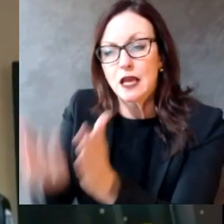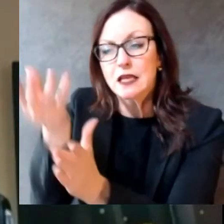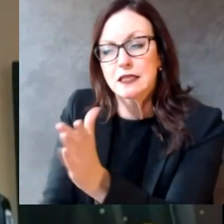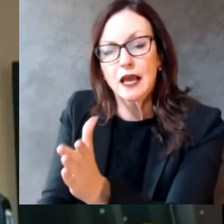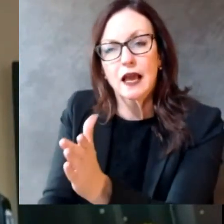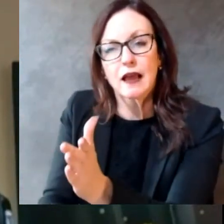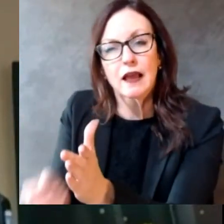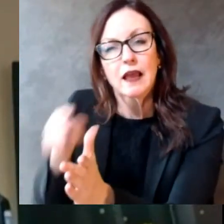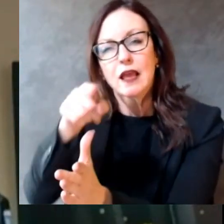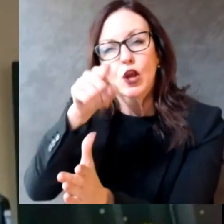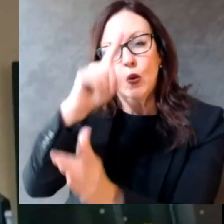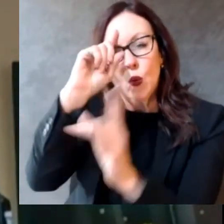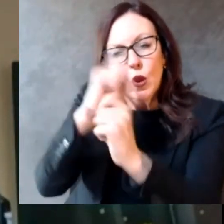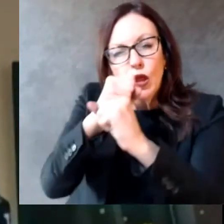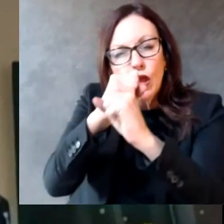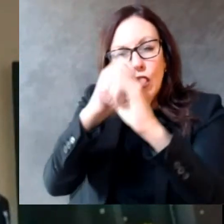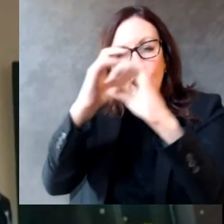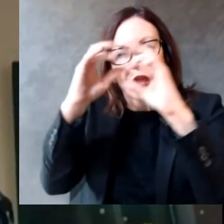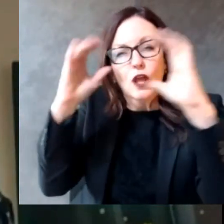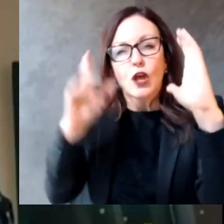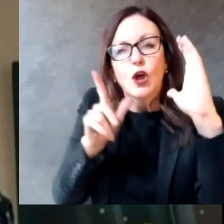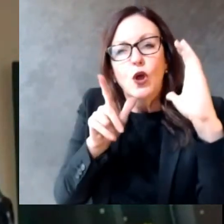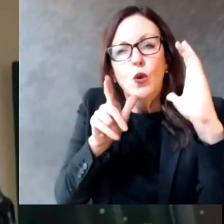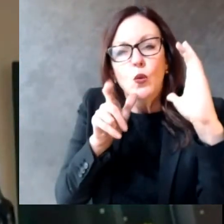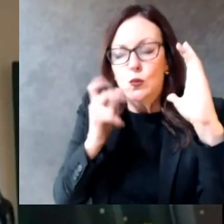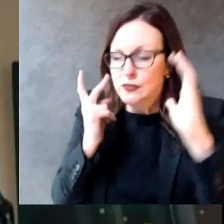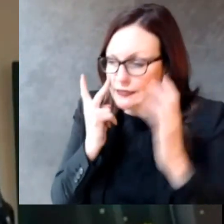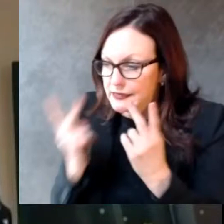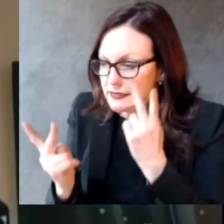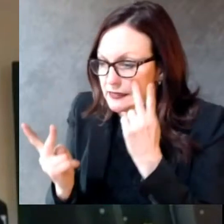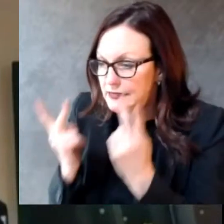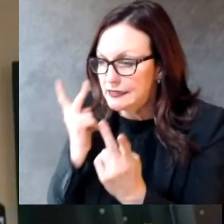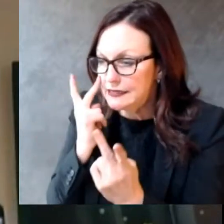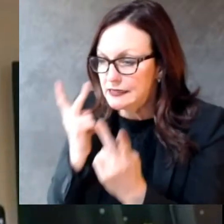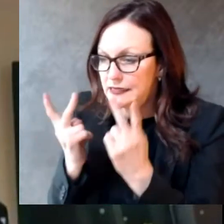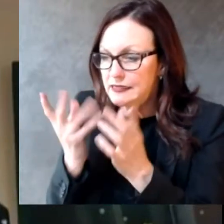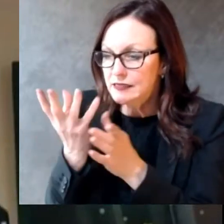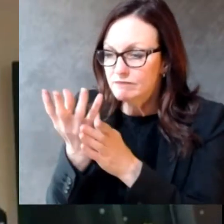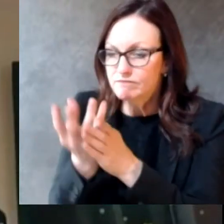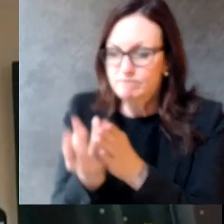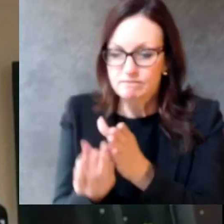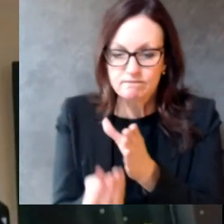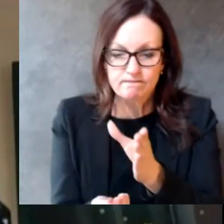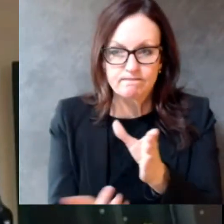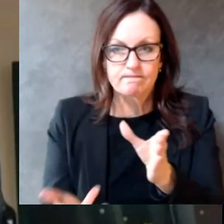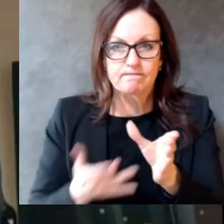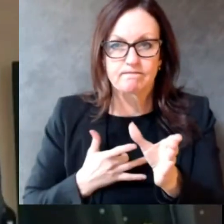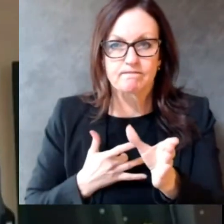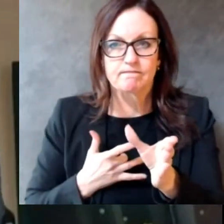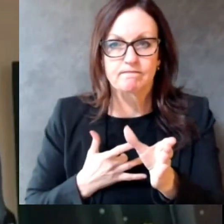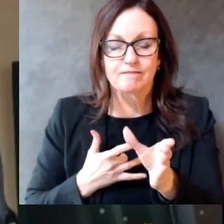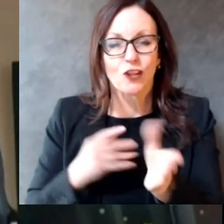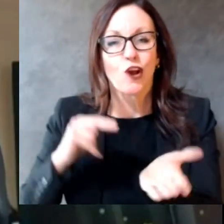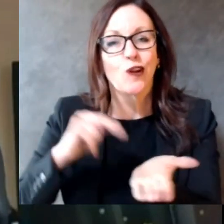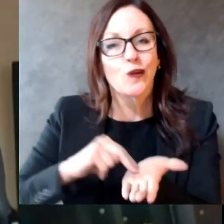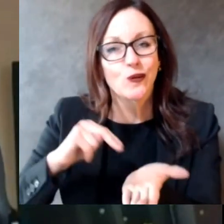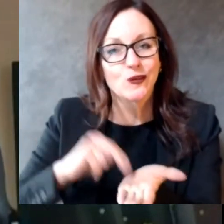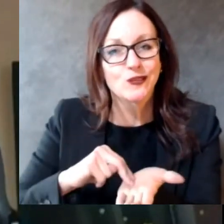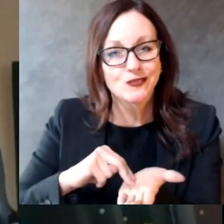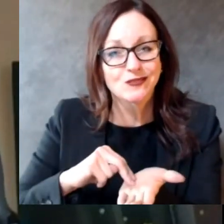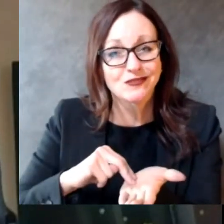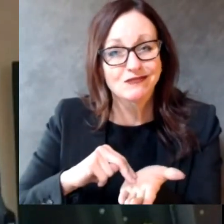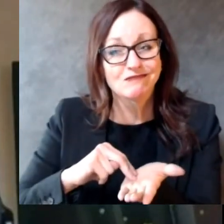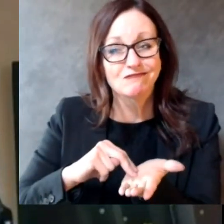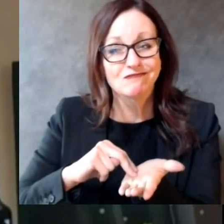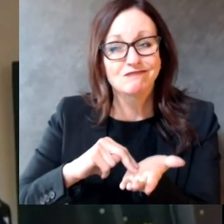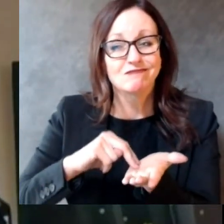are not theoretical. For the nurses who knew their faces were the last their patients would